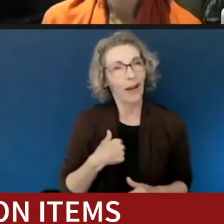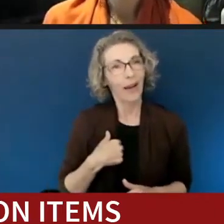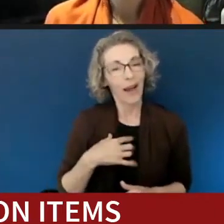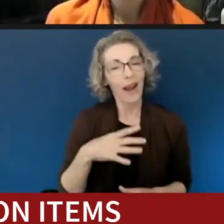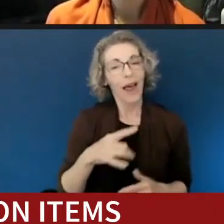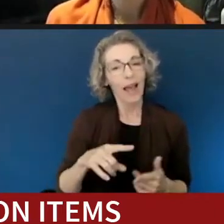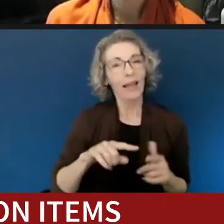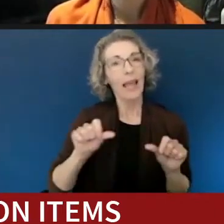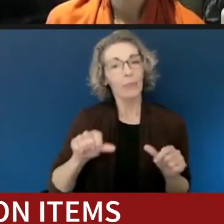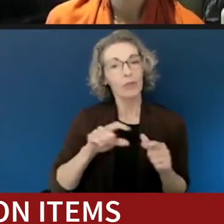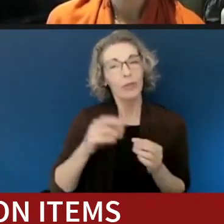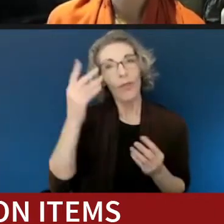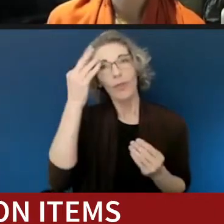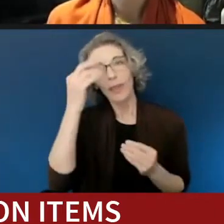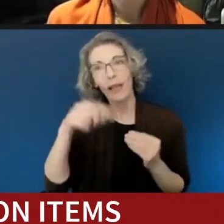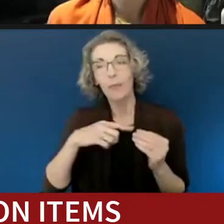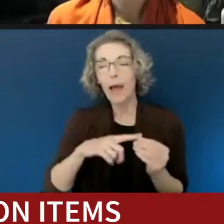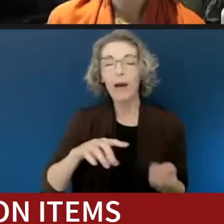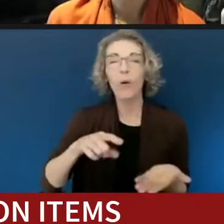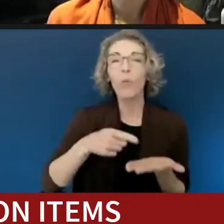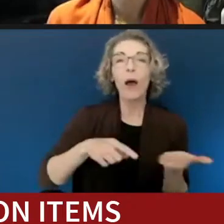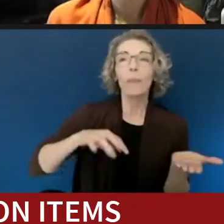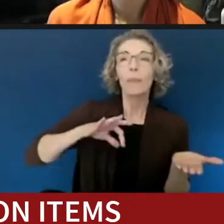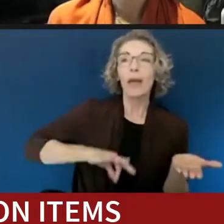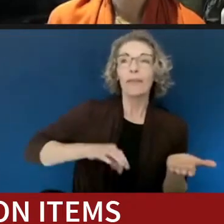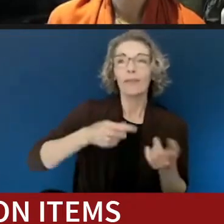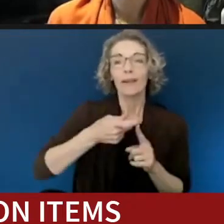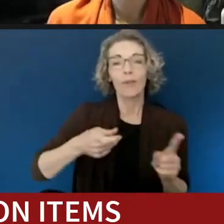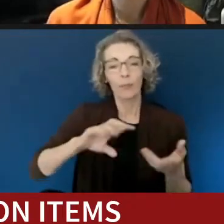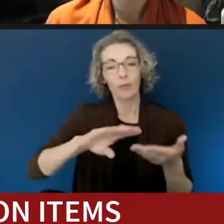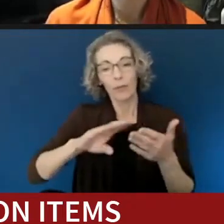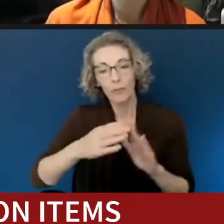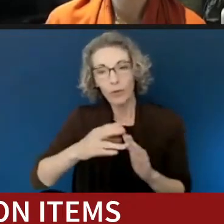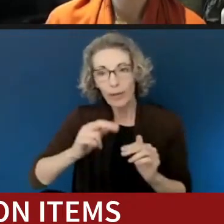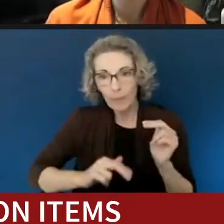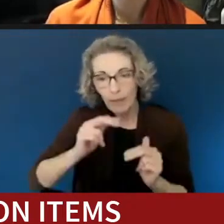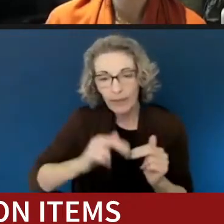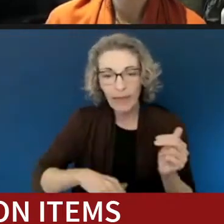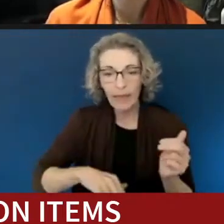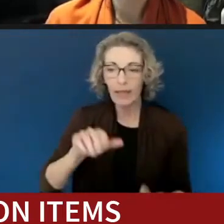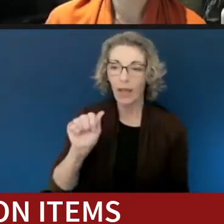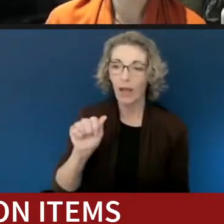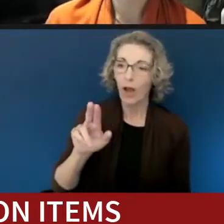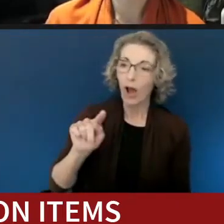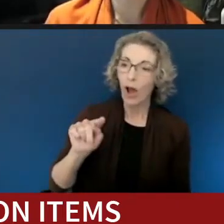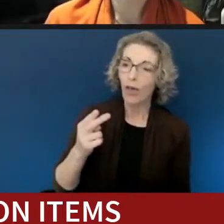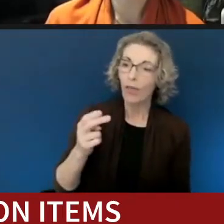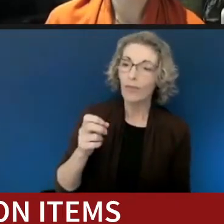benefits of community building and authenticity and self-compassion.